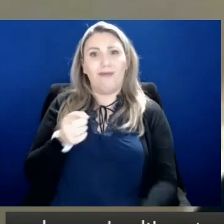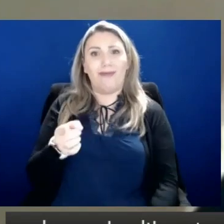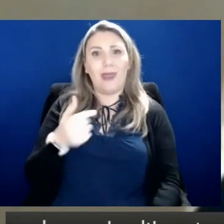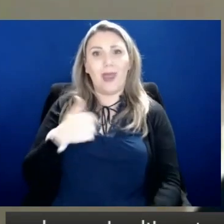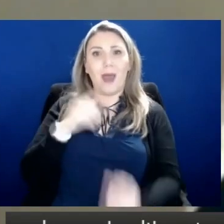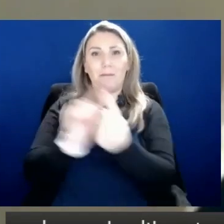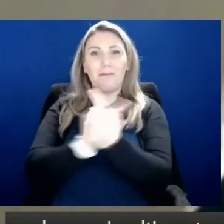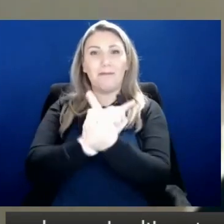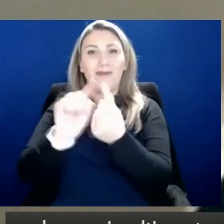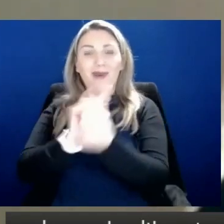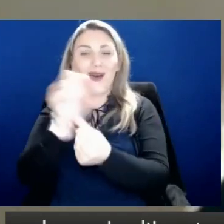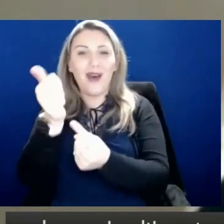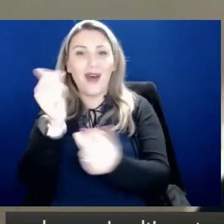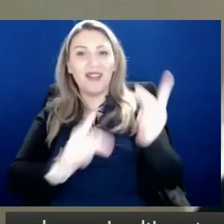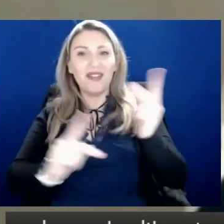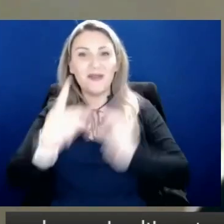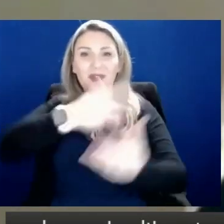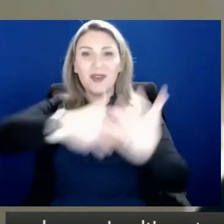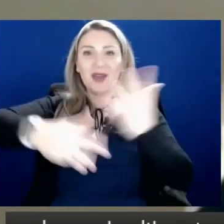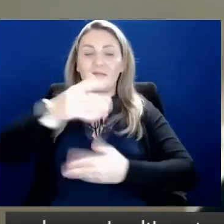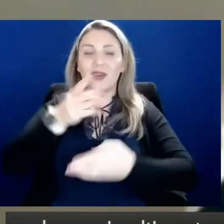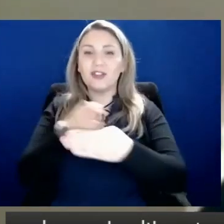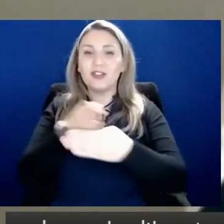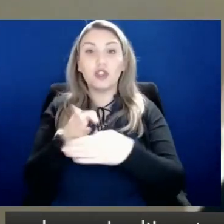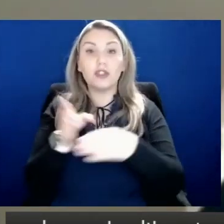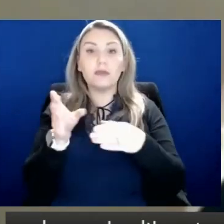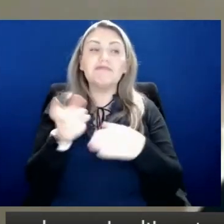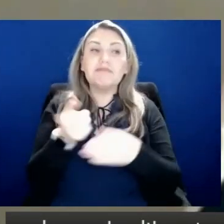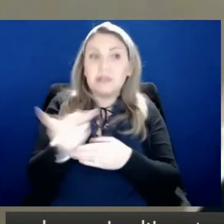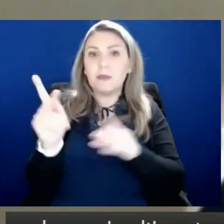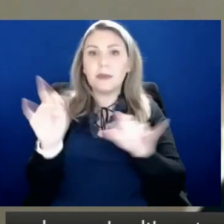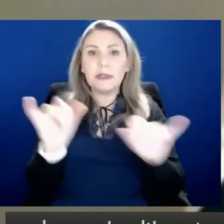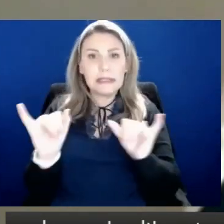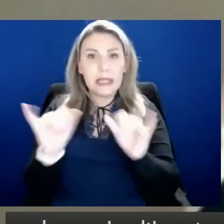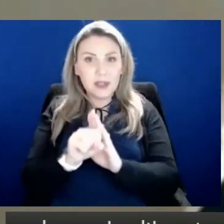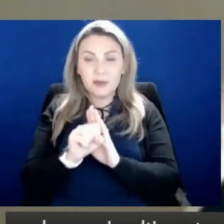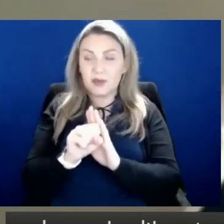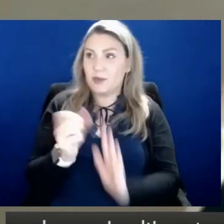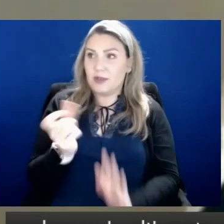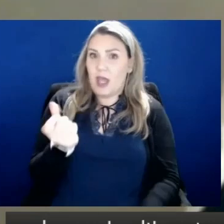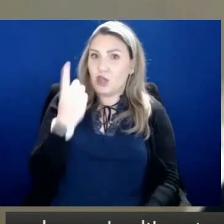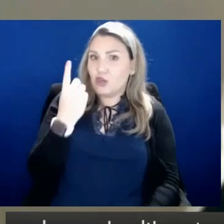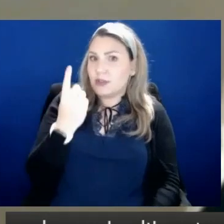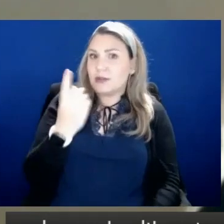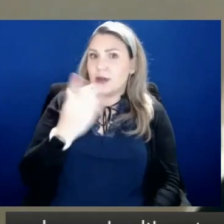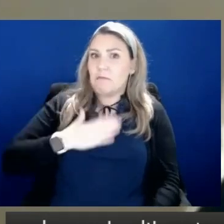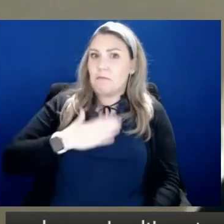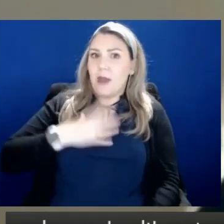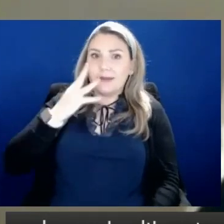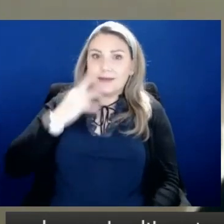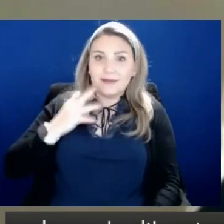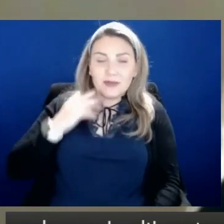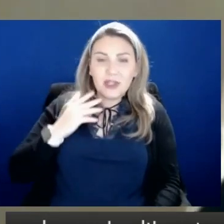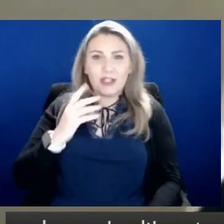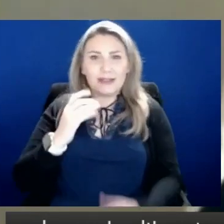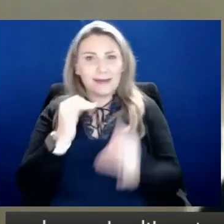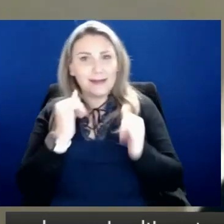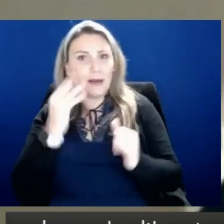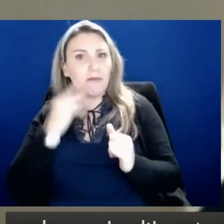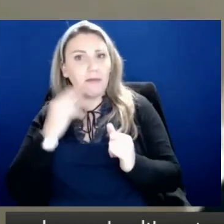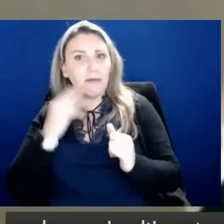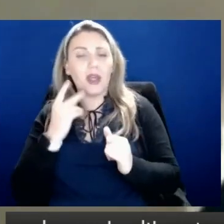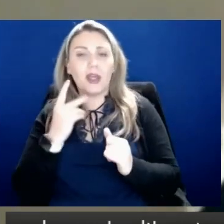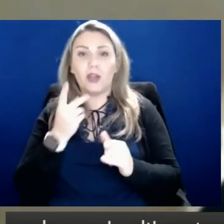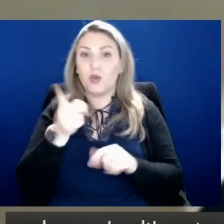people who shared some of the symptoms I was going through, who understood what I was going through. And even though you